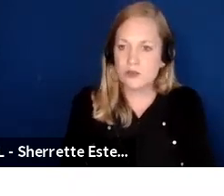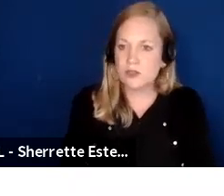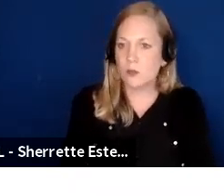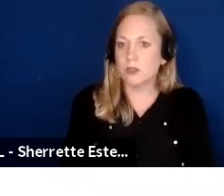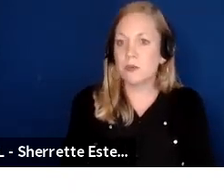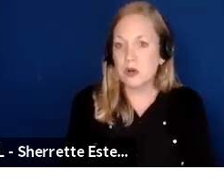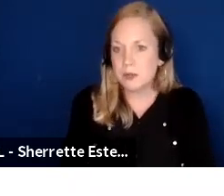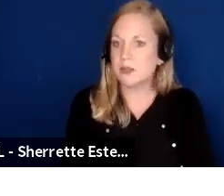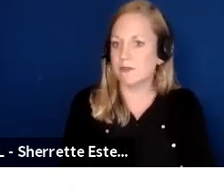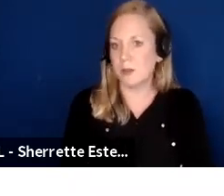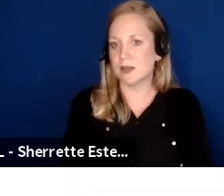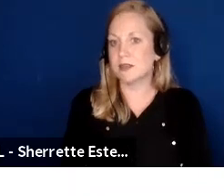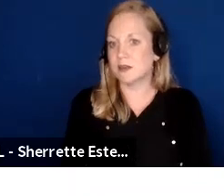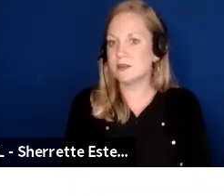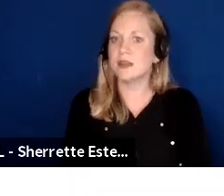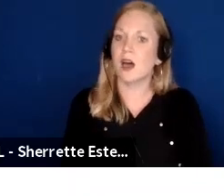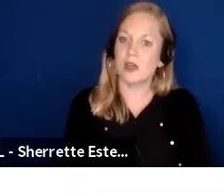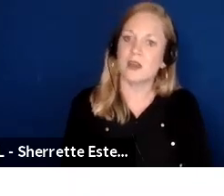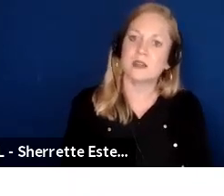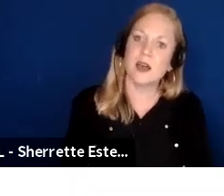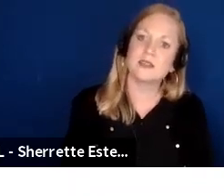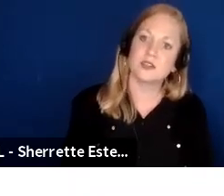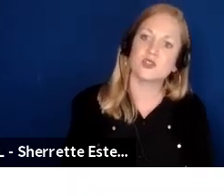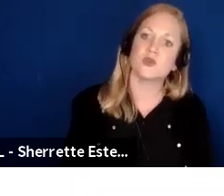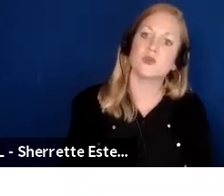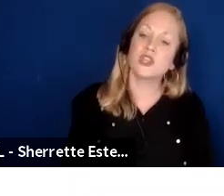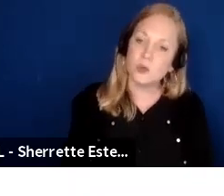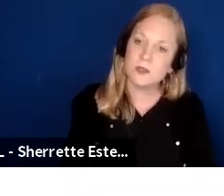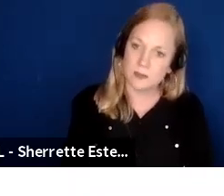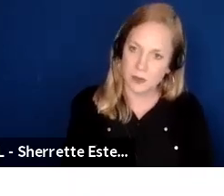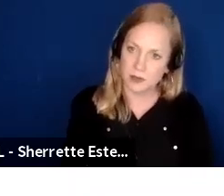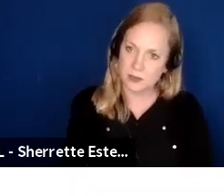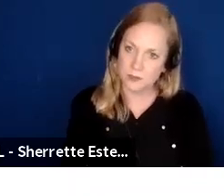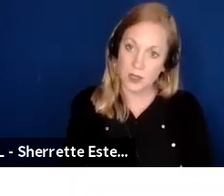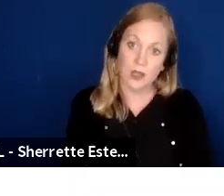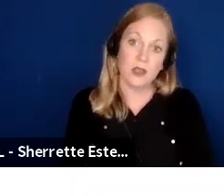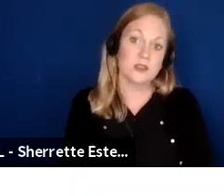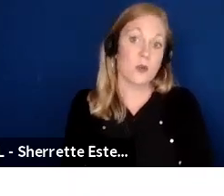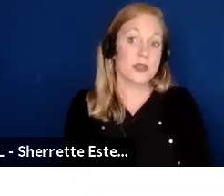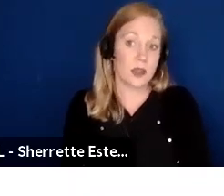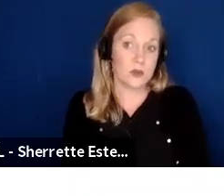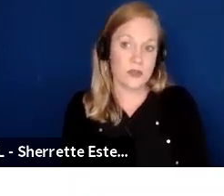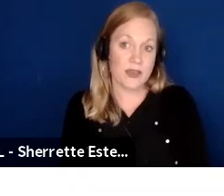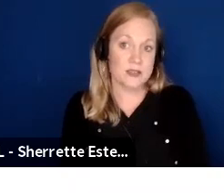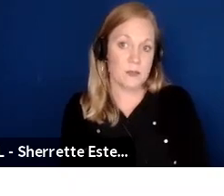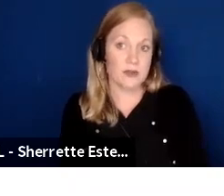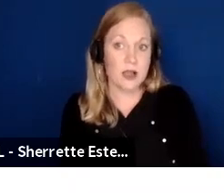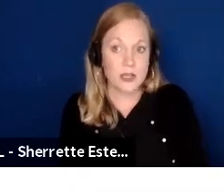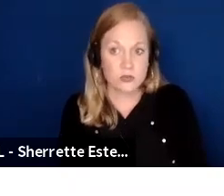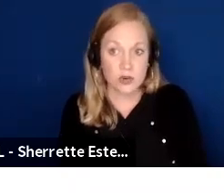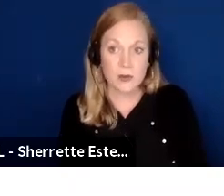help us understand what the purpose of a space is and how that ties into the use of space. So again, using the